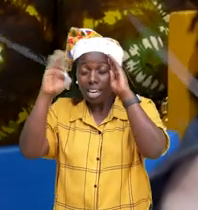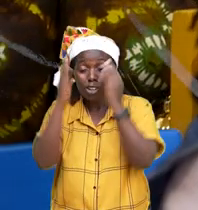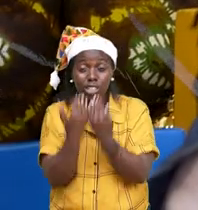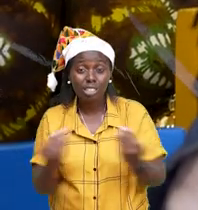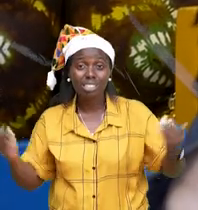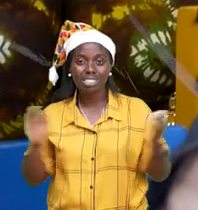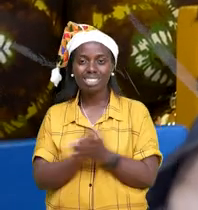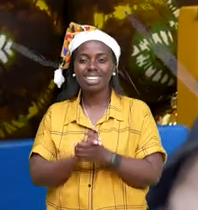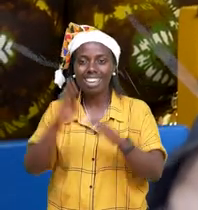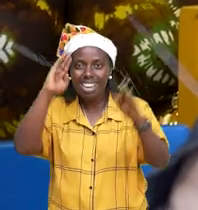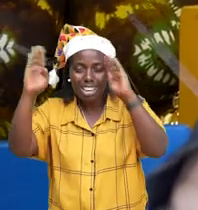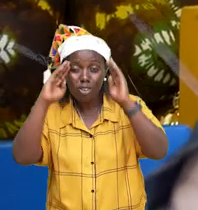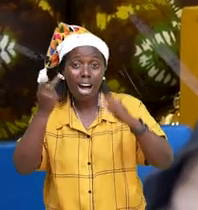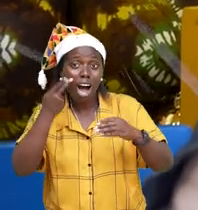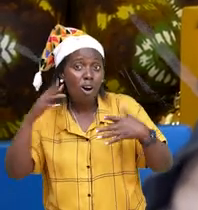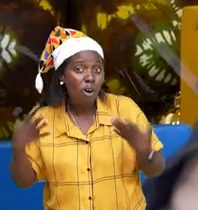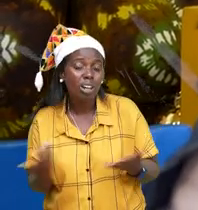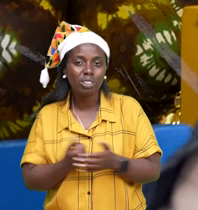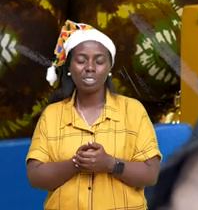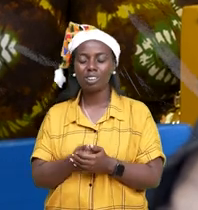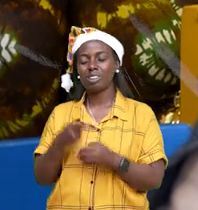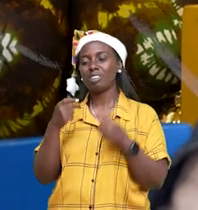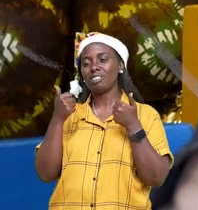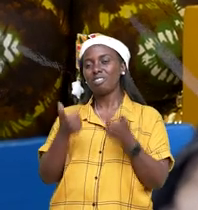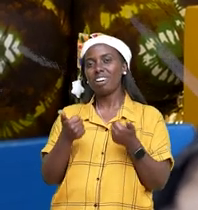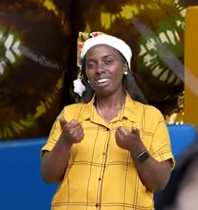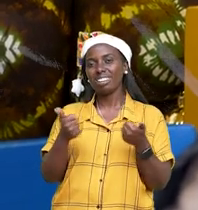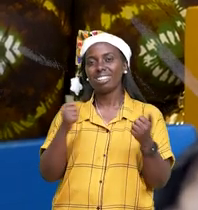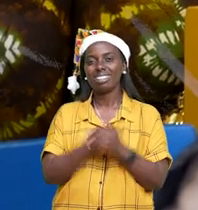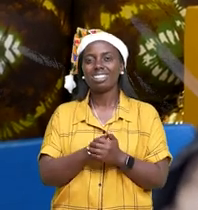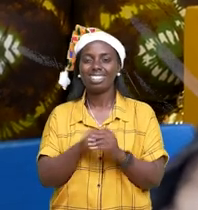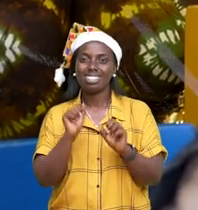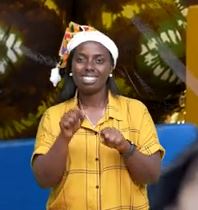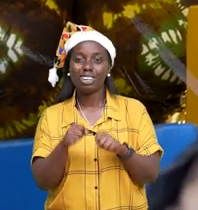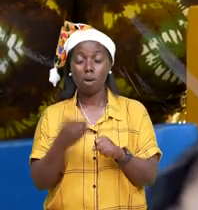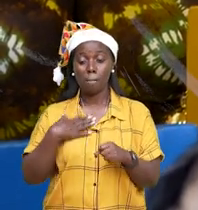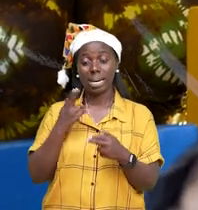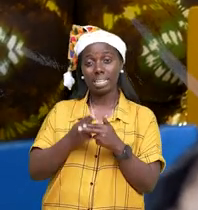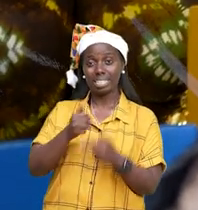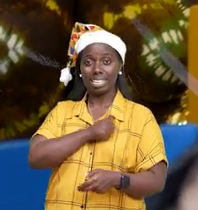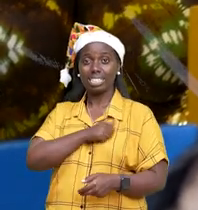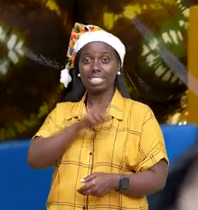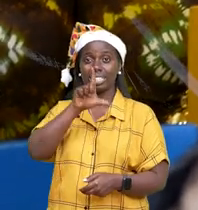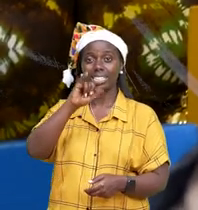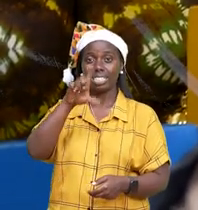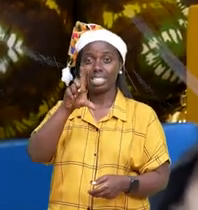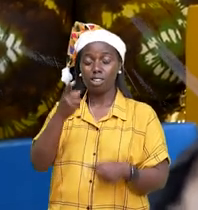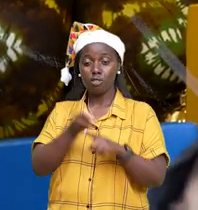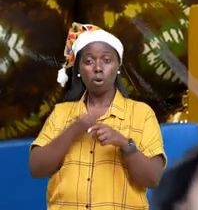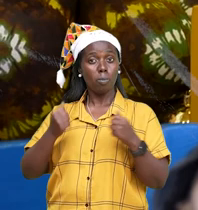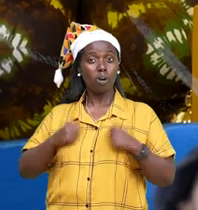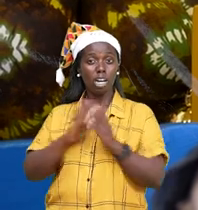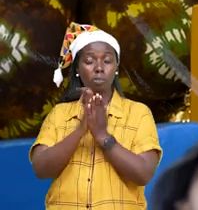Hello, children. Hello. How are you? I'm fine. You are fine? Yes. My name is Tantin Lili from